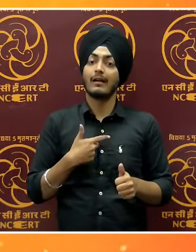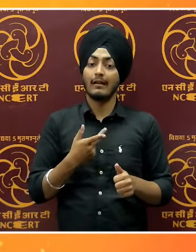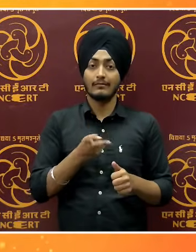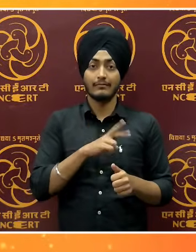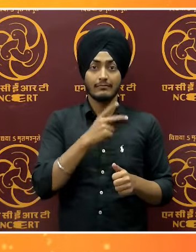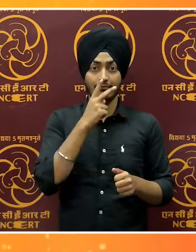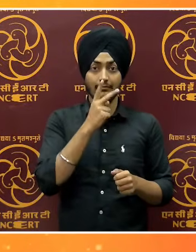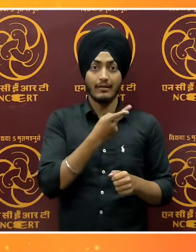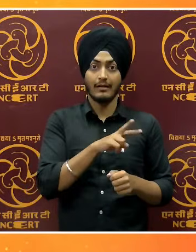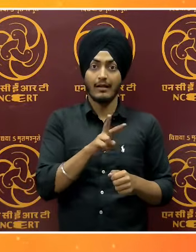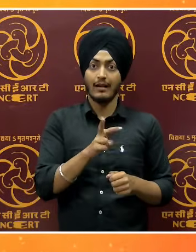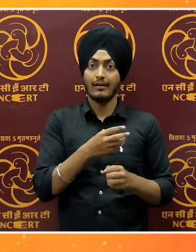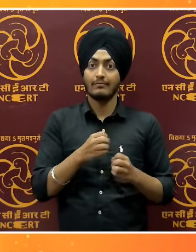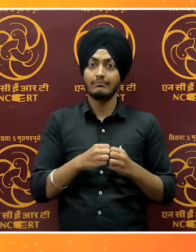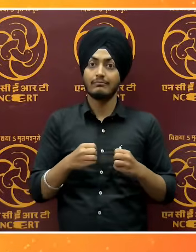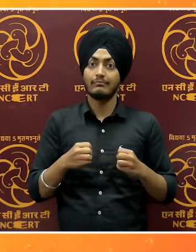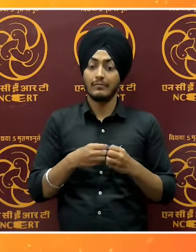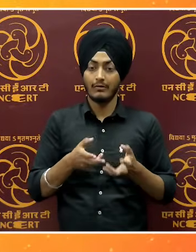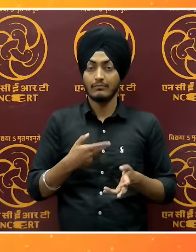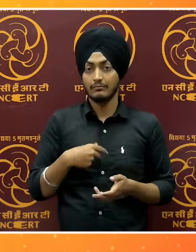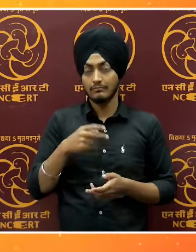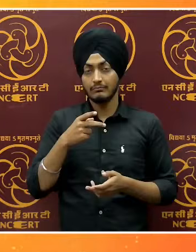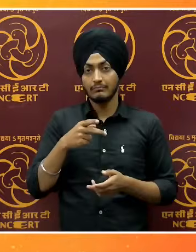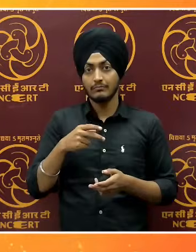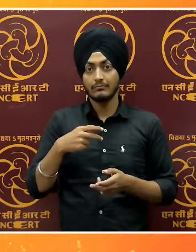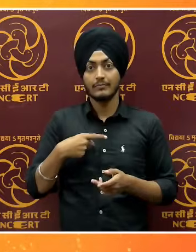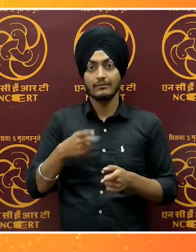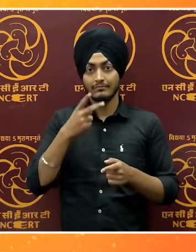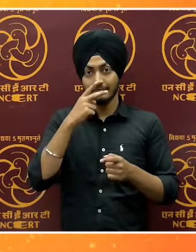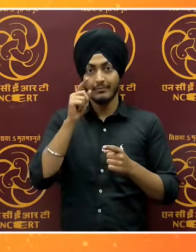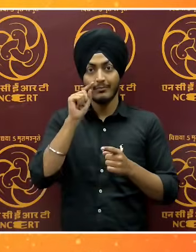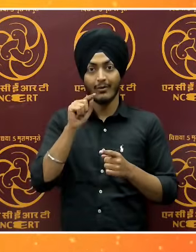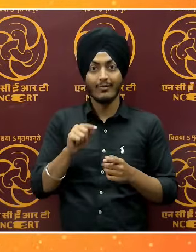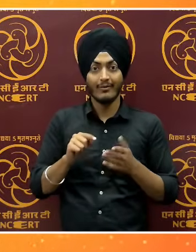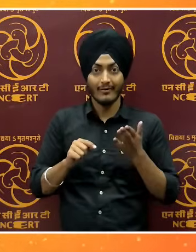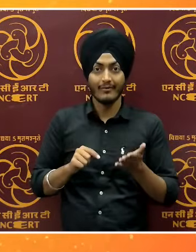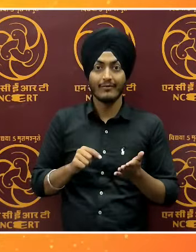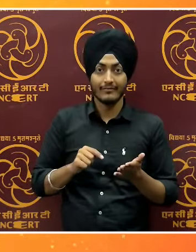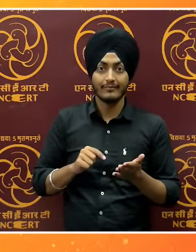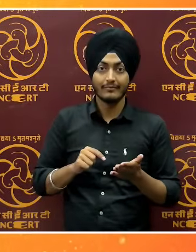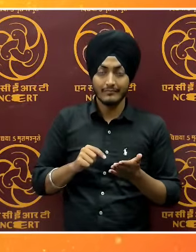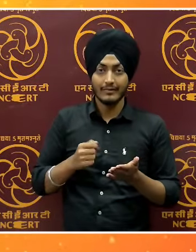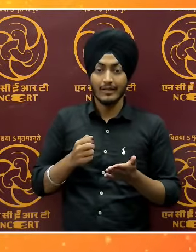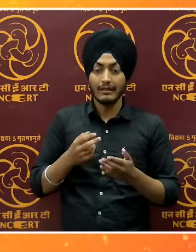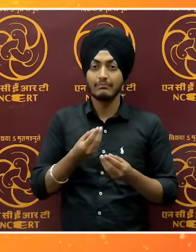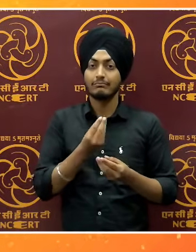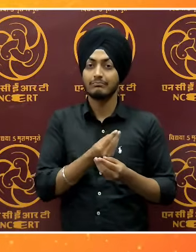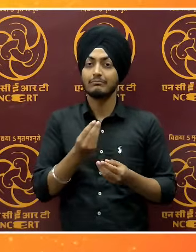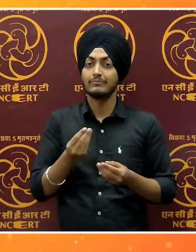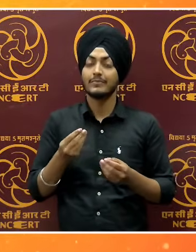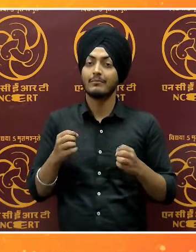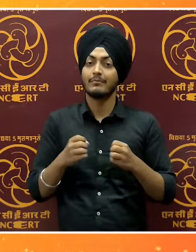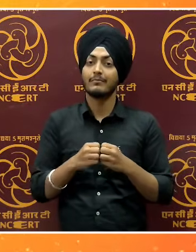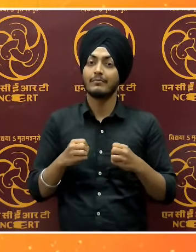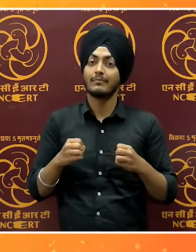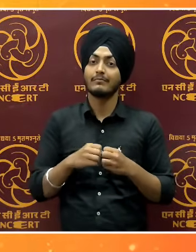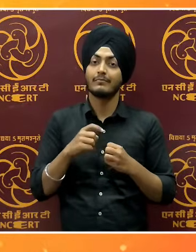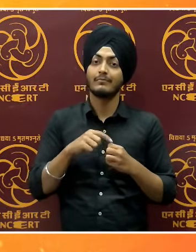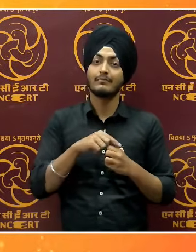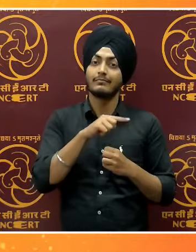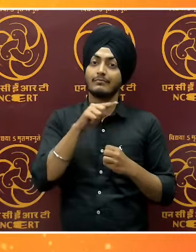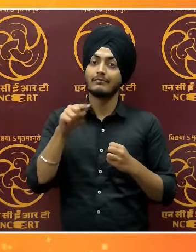uniform. Now look at here, this is a magnet and some magnetic field lines